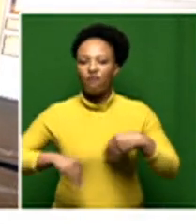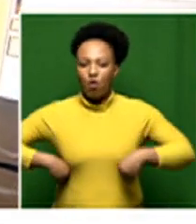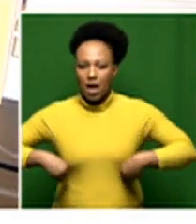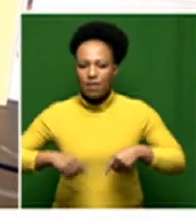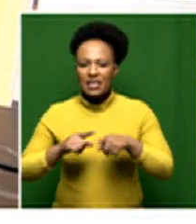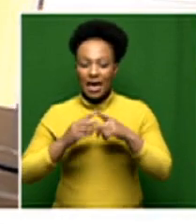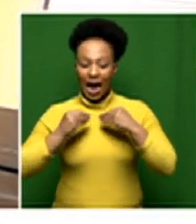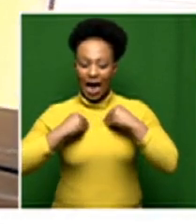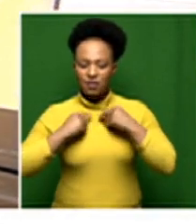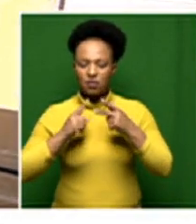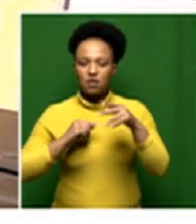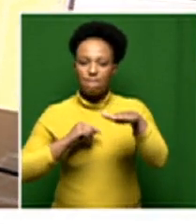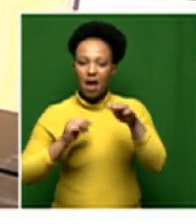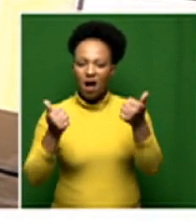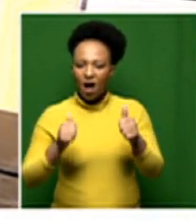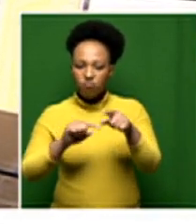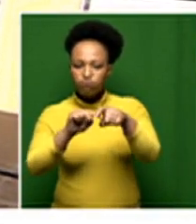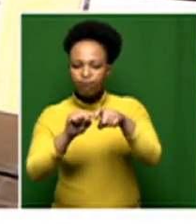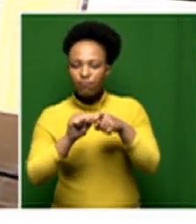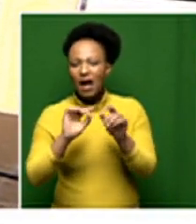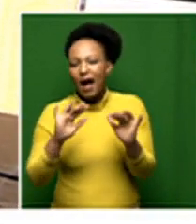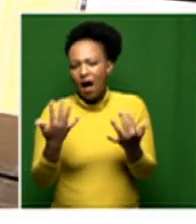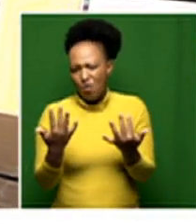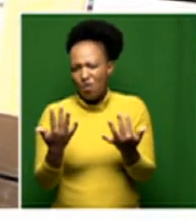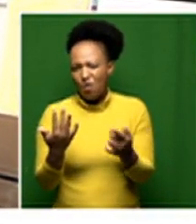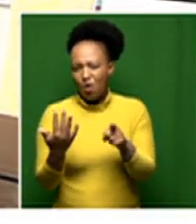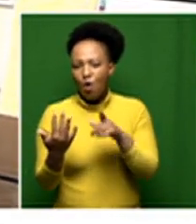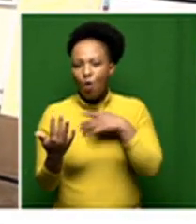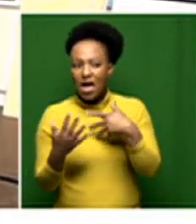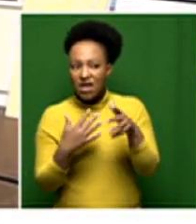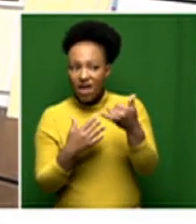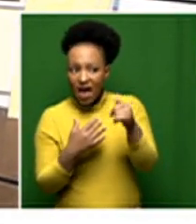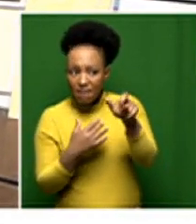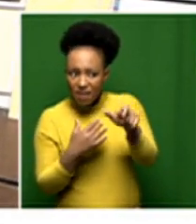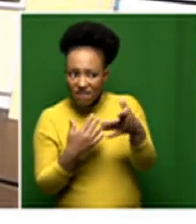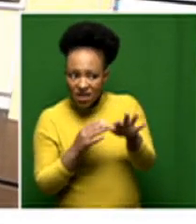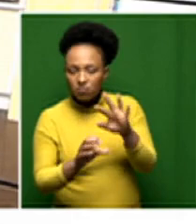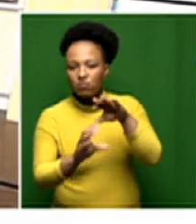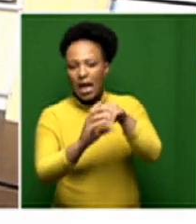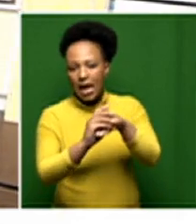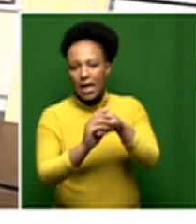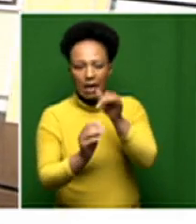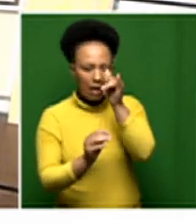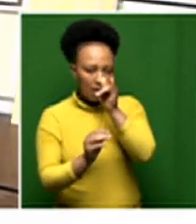assets and bank accounts of alleged companies and individuals, you know, that have been linked to impropriety?